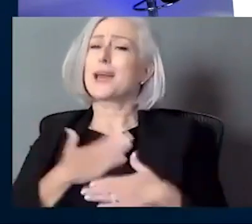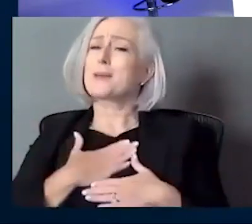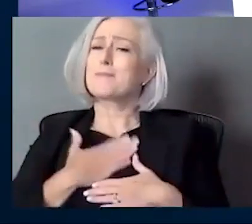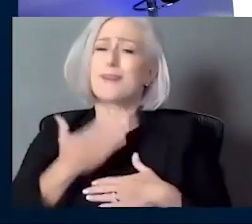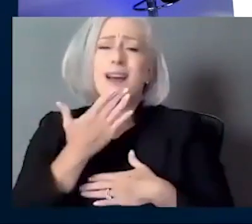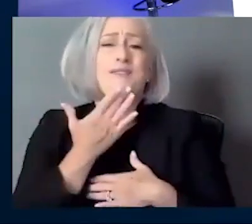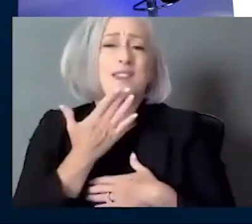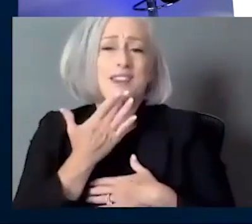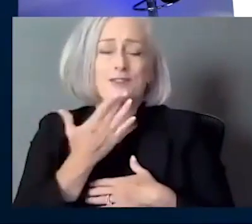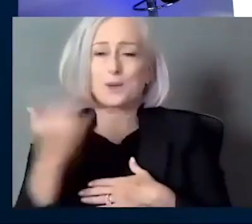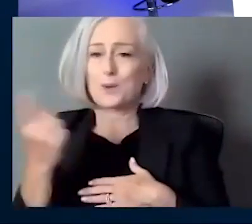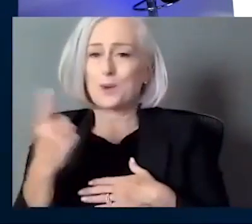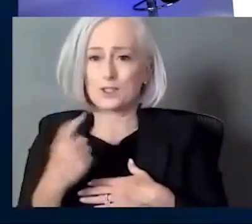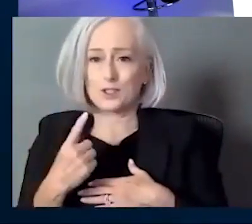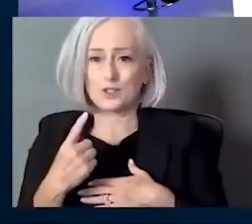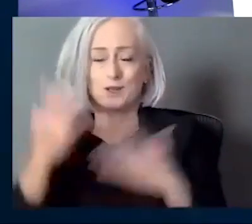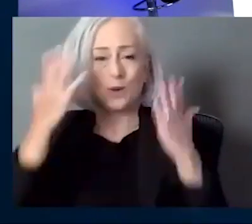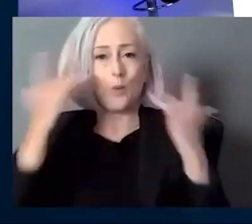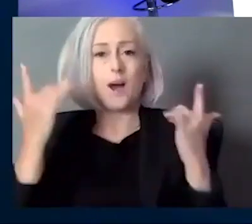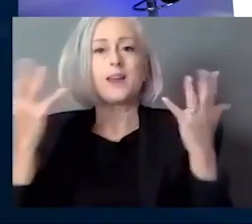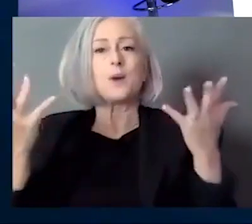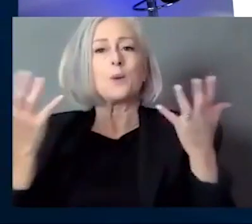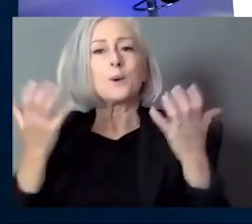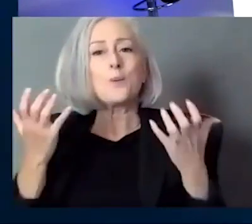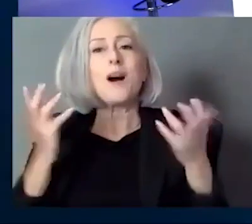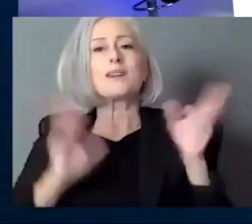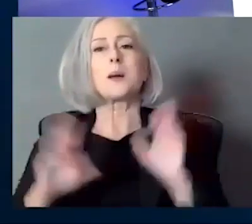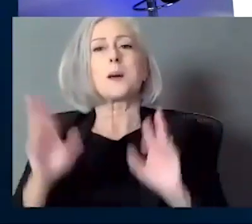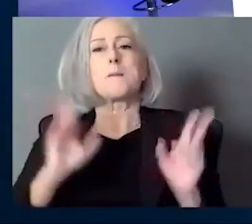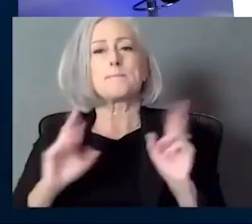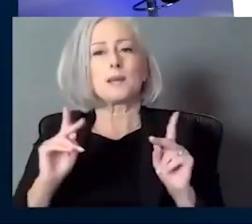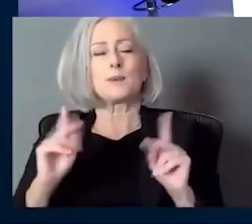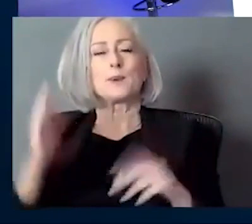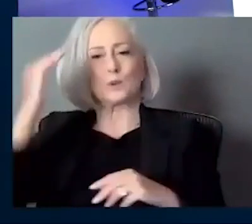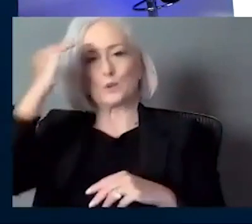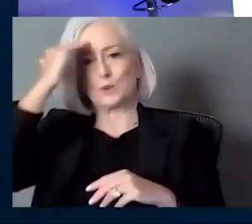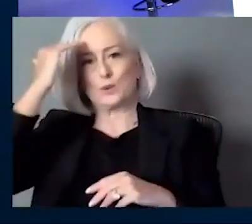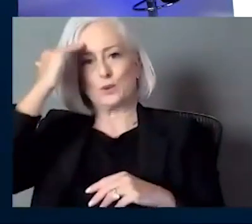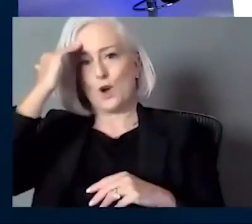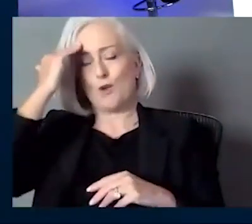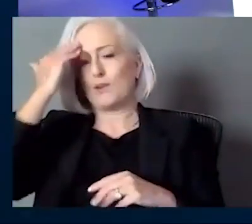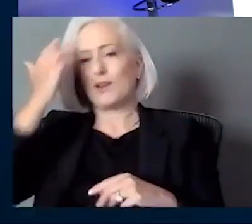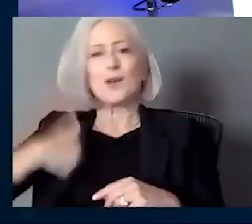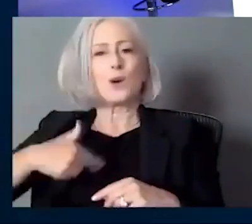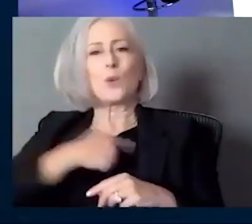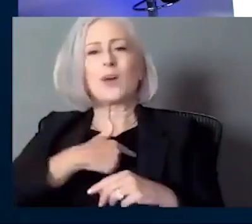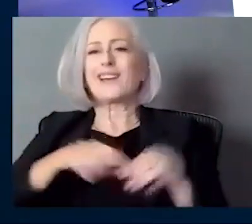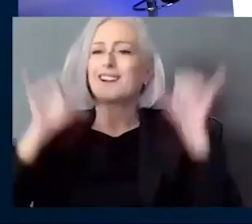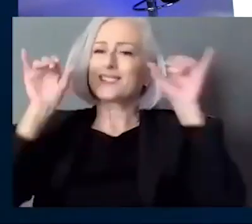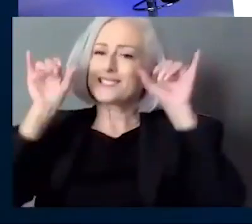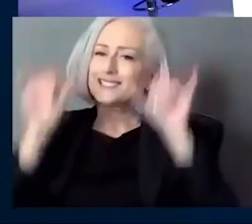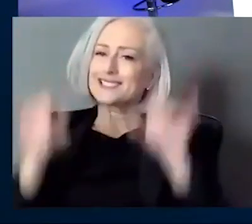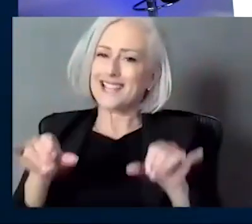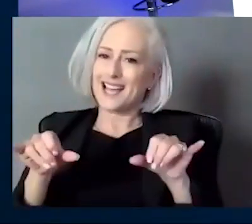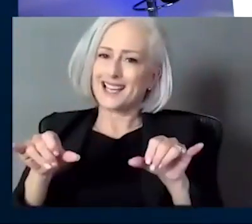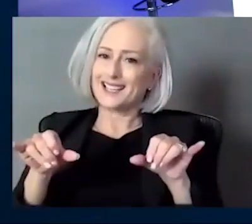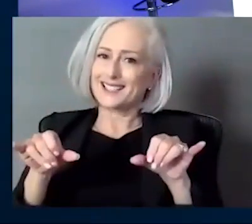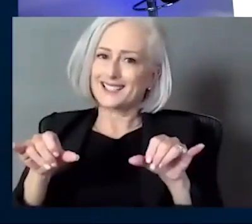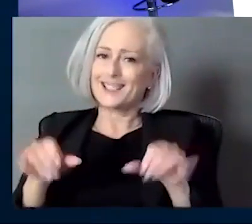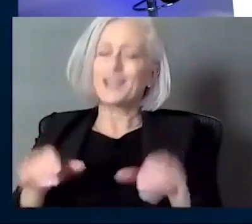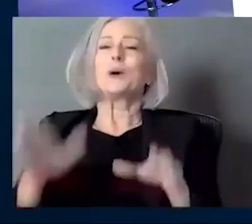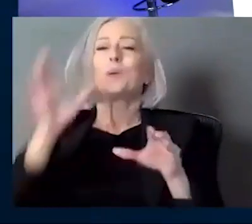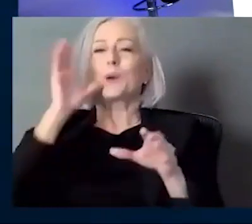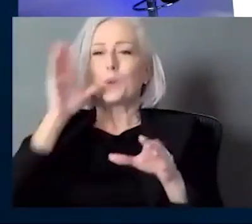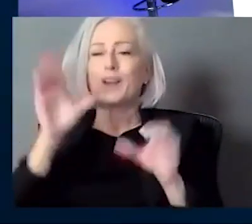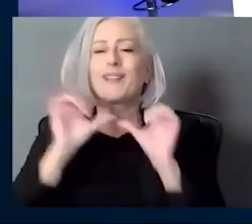want the public to know that we're not going anywhere, and we are going to talk about COVID.